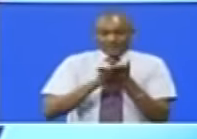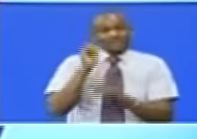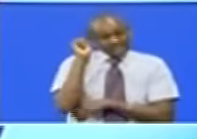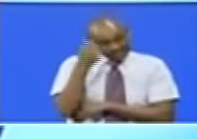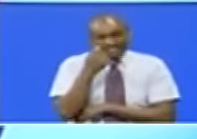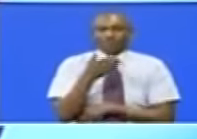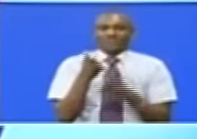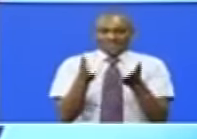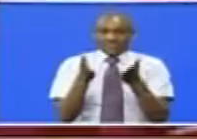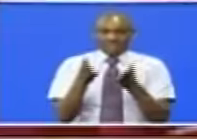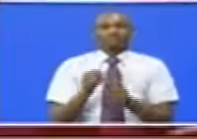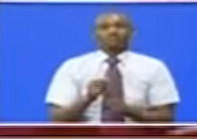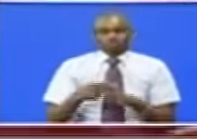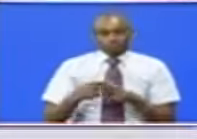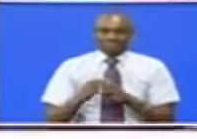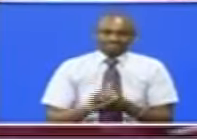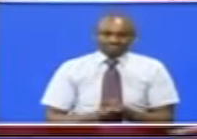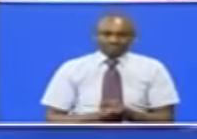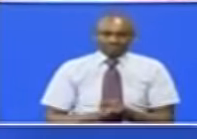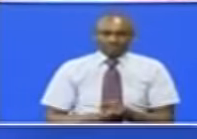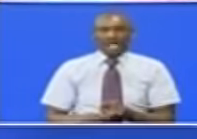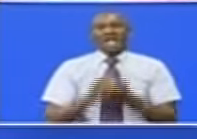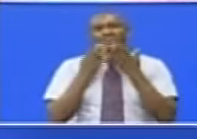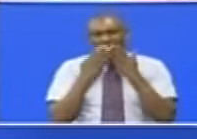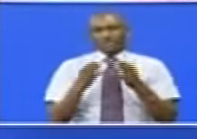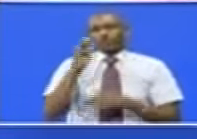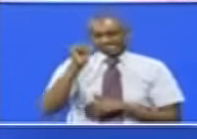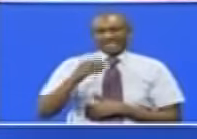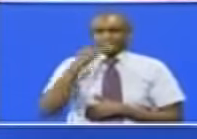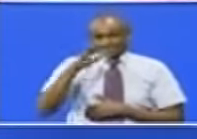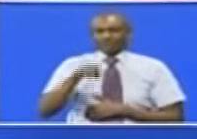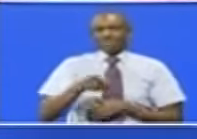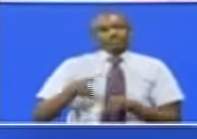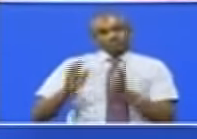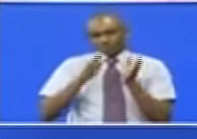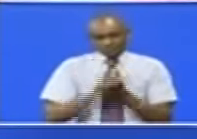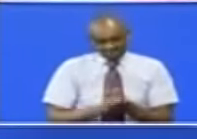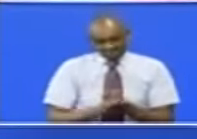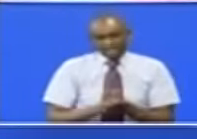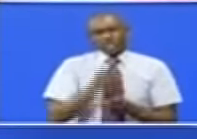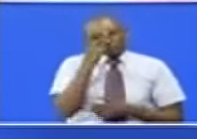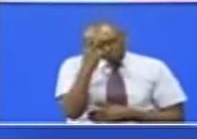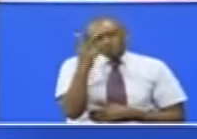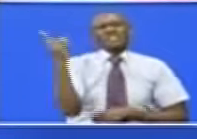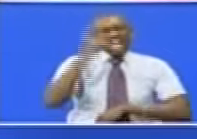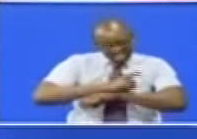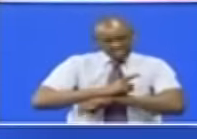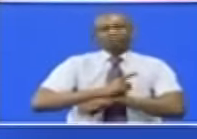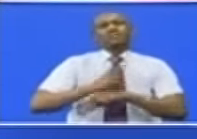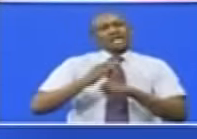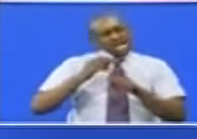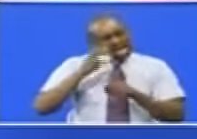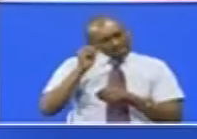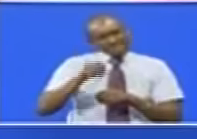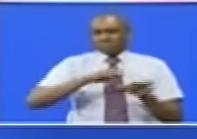Kenyatta. Thank you very much, Mr. Speaker, for this opportunity. For two consecutive days, members of the